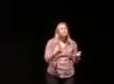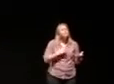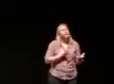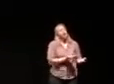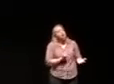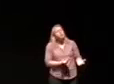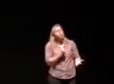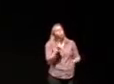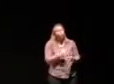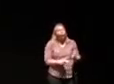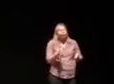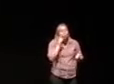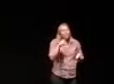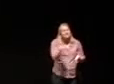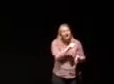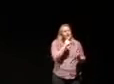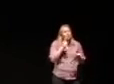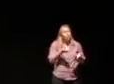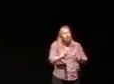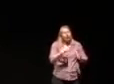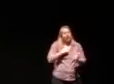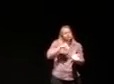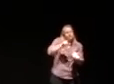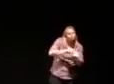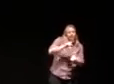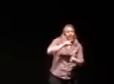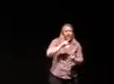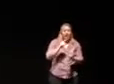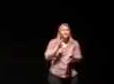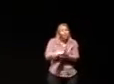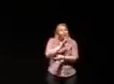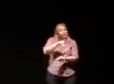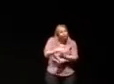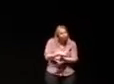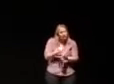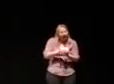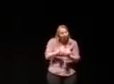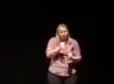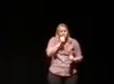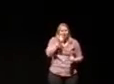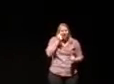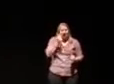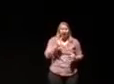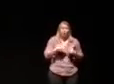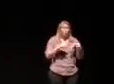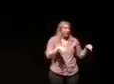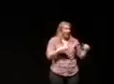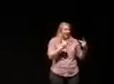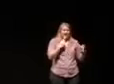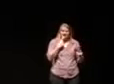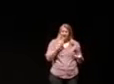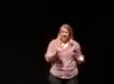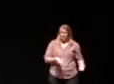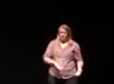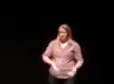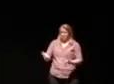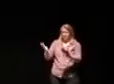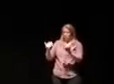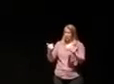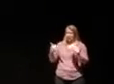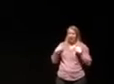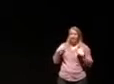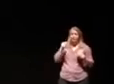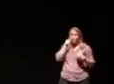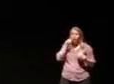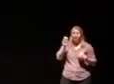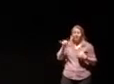take for you to let Image publish a print version of The Private Eye? Marcus and I said, you can have Private Eye